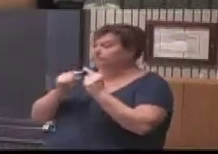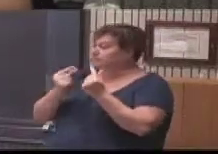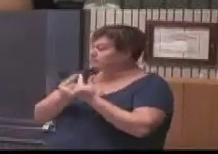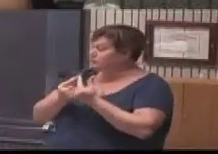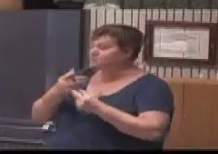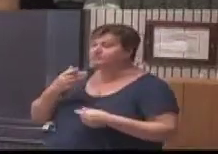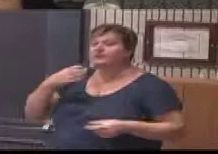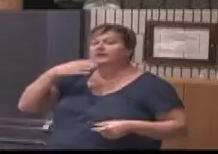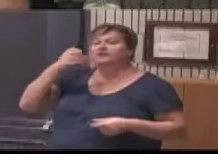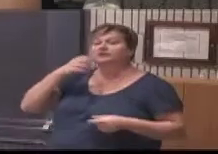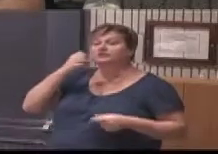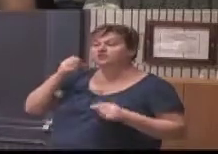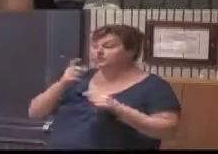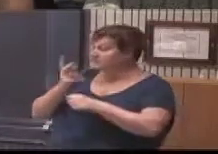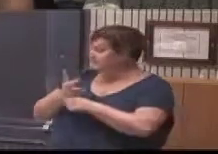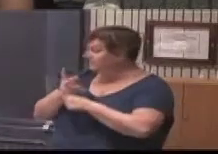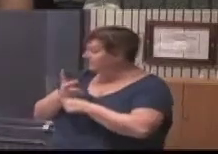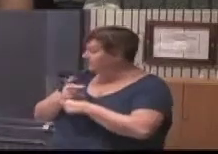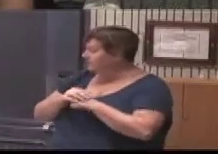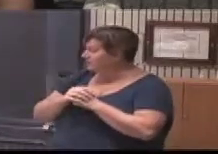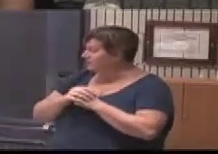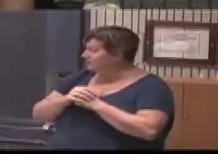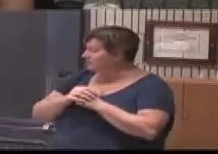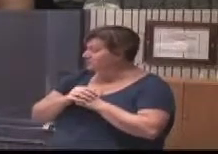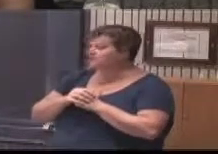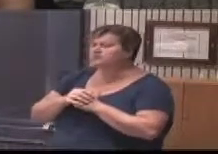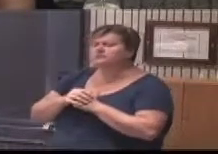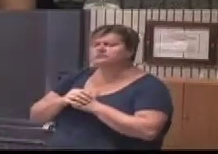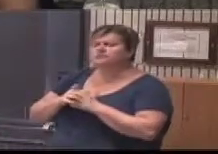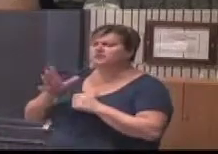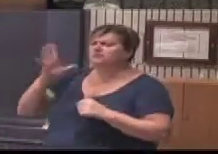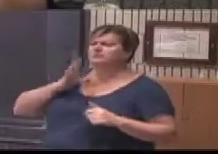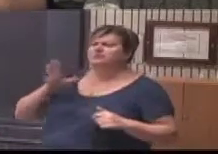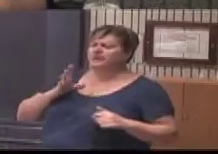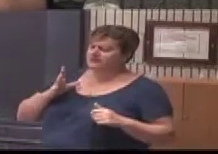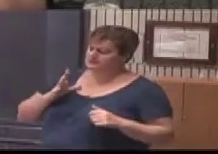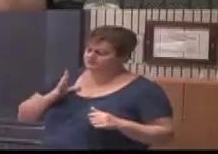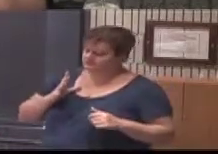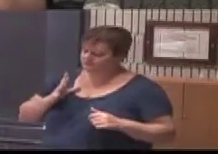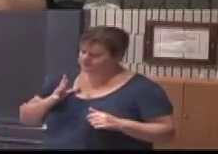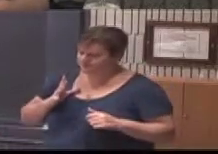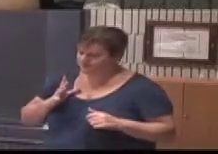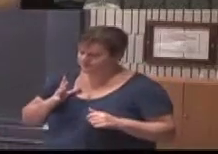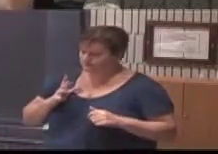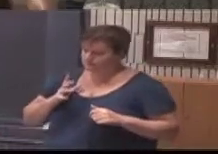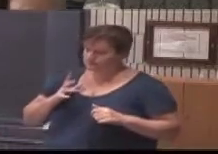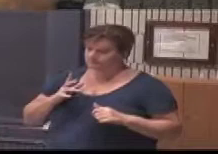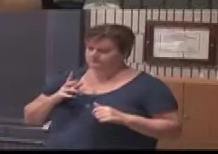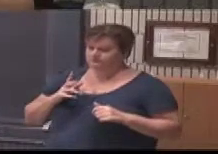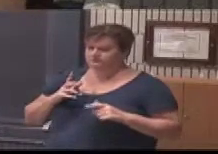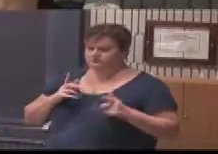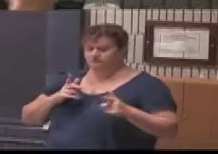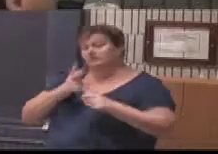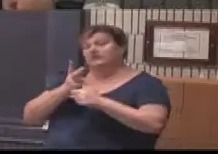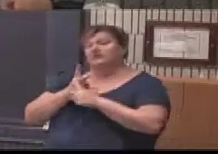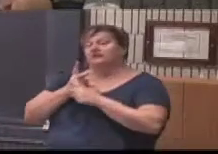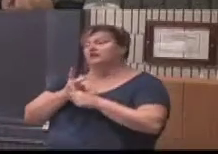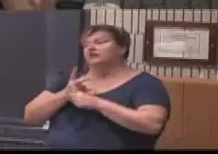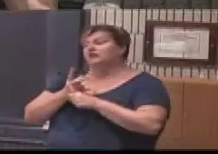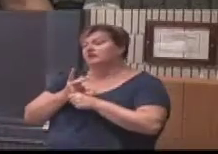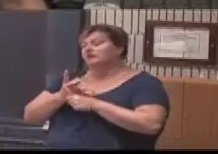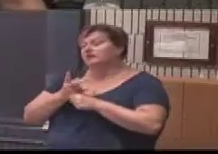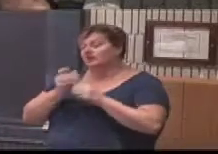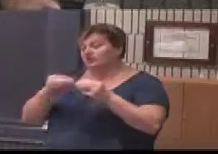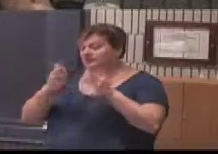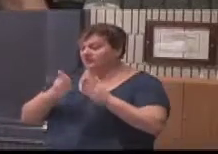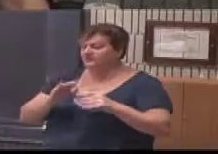Elder care, visiting nurse or hospice might often. I think in the past we looked at it as, let's just have the caregivers talk about how they're